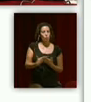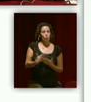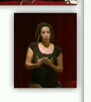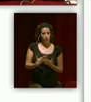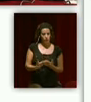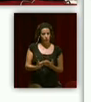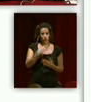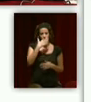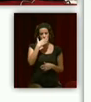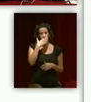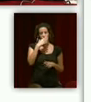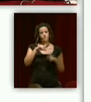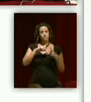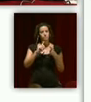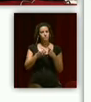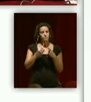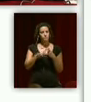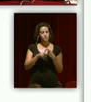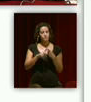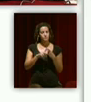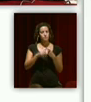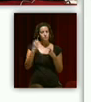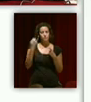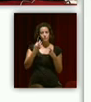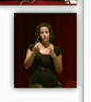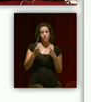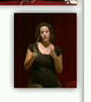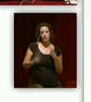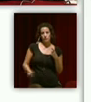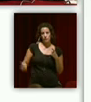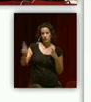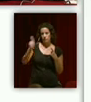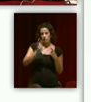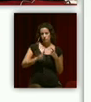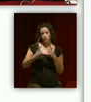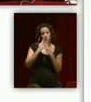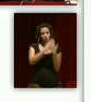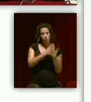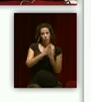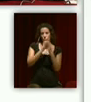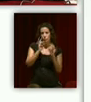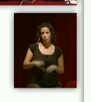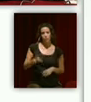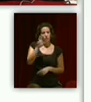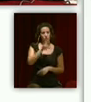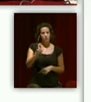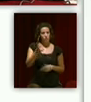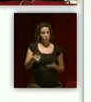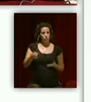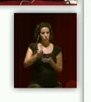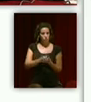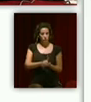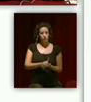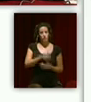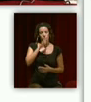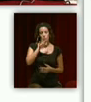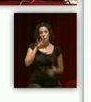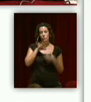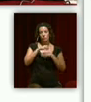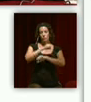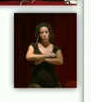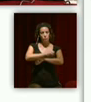the obstacles we need to overcome, or they need to overcome? The study needs